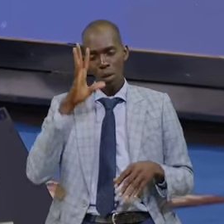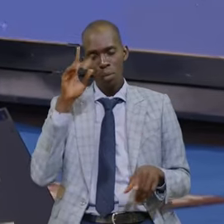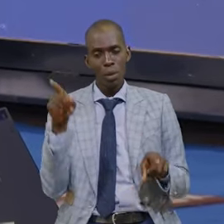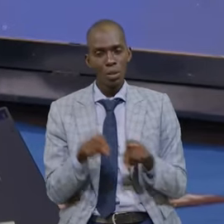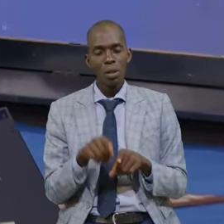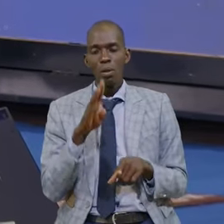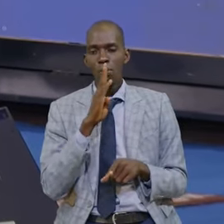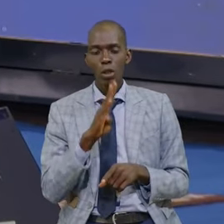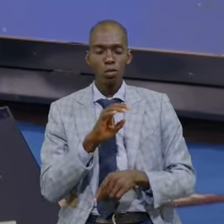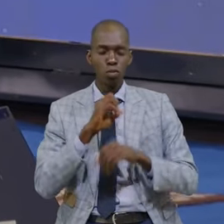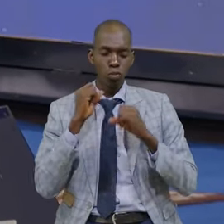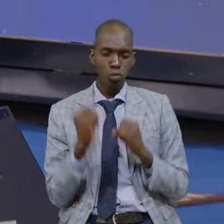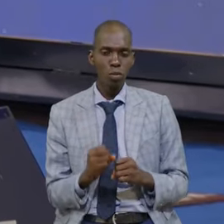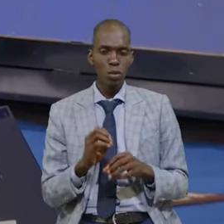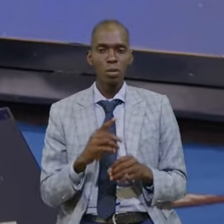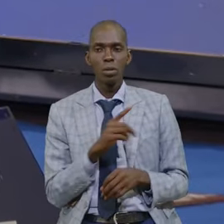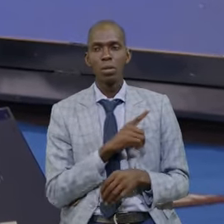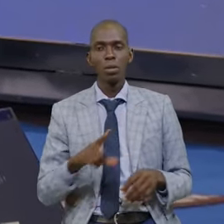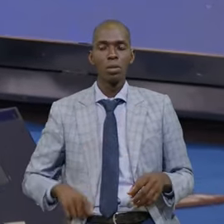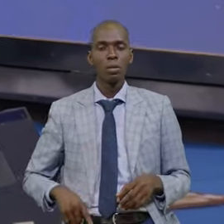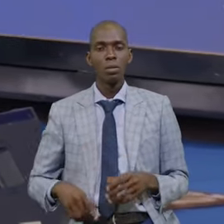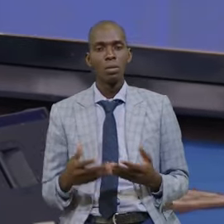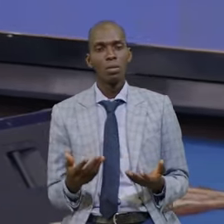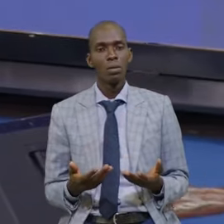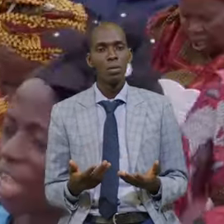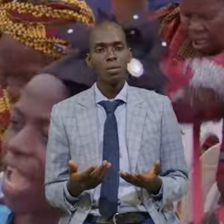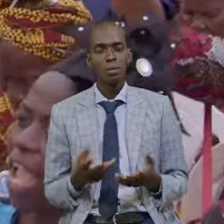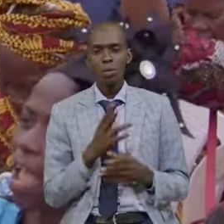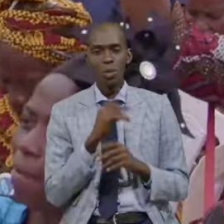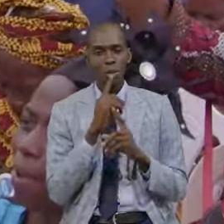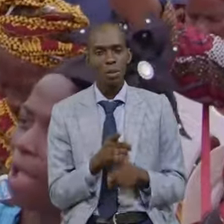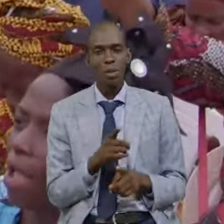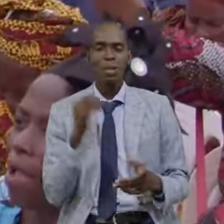in the Lord. You lost an amen. Amen.